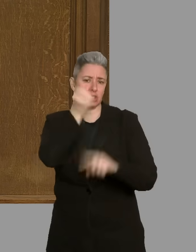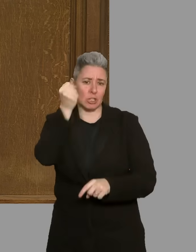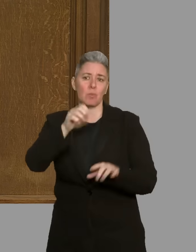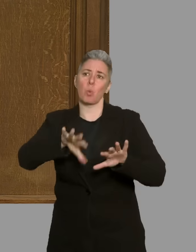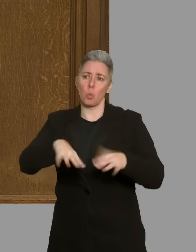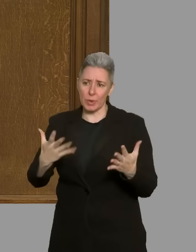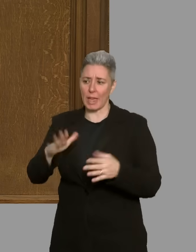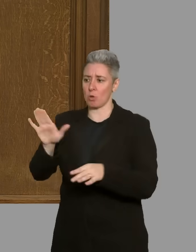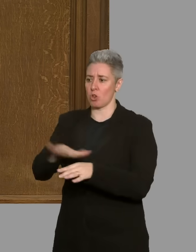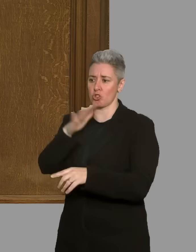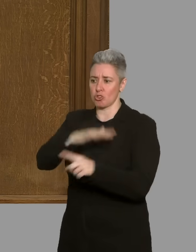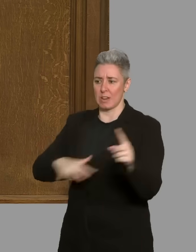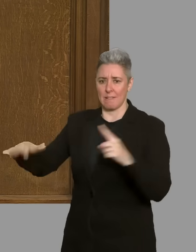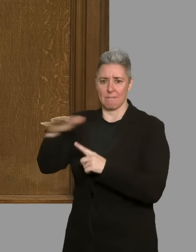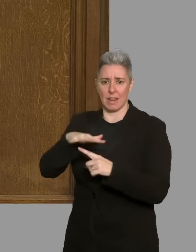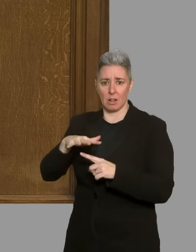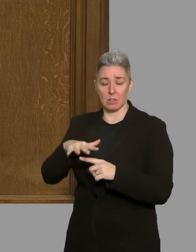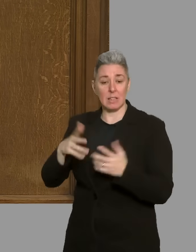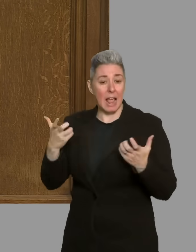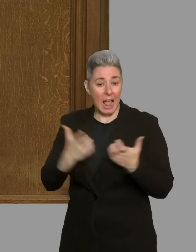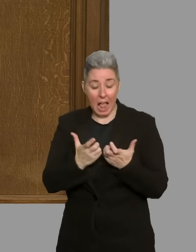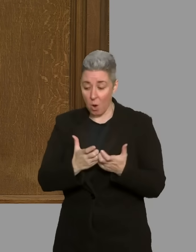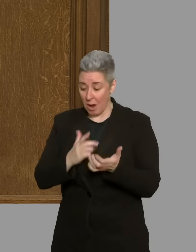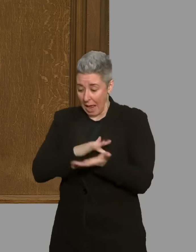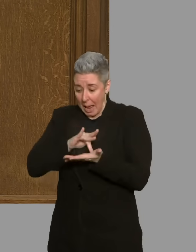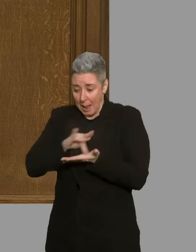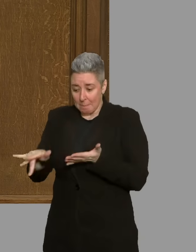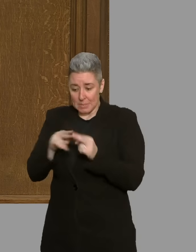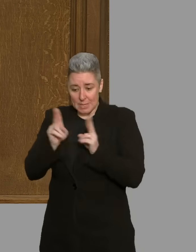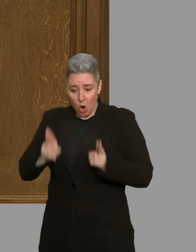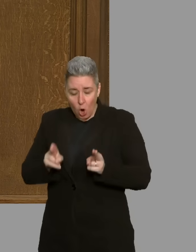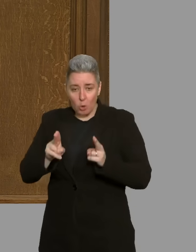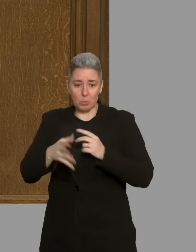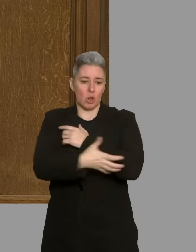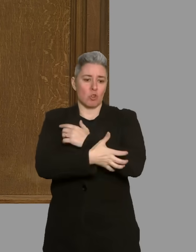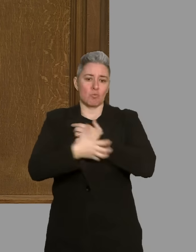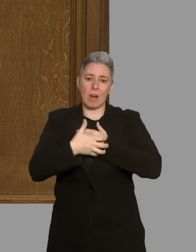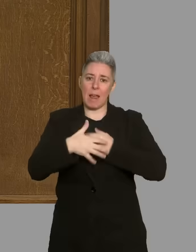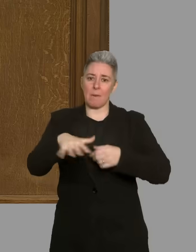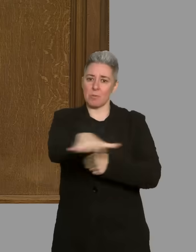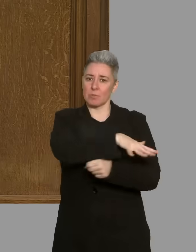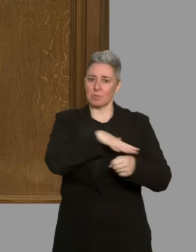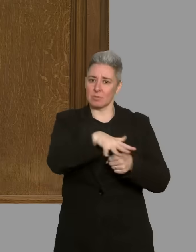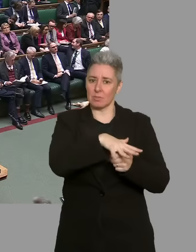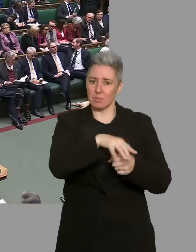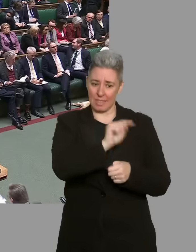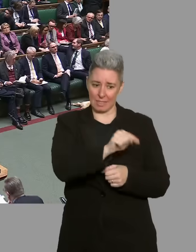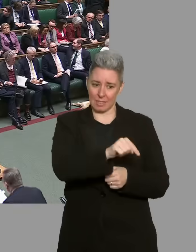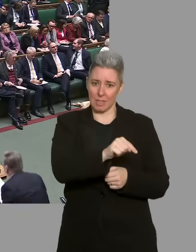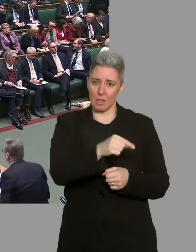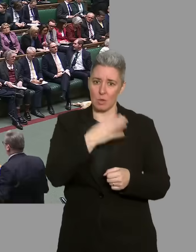brownfield land? Or was this just yet another promise he never meant to keep?